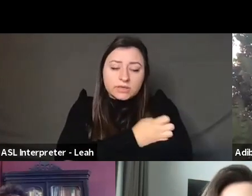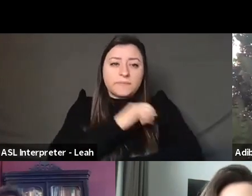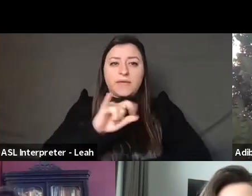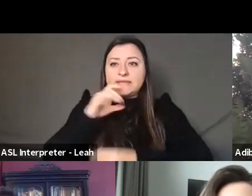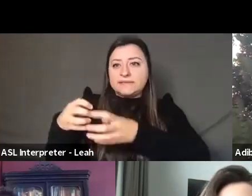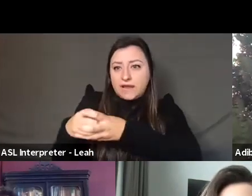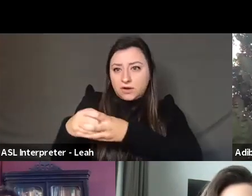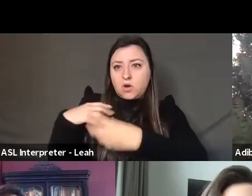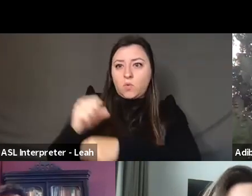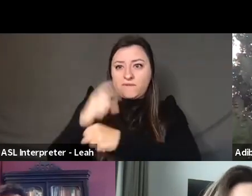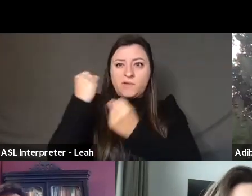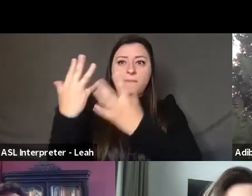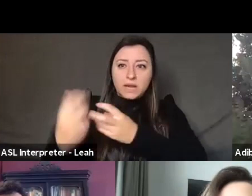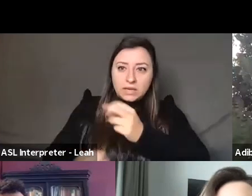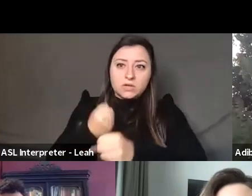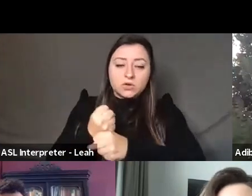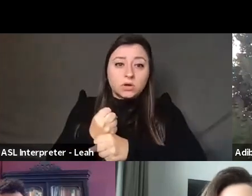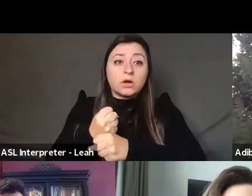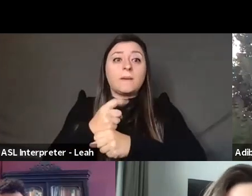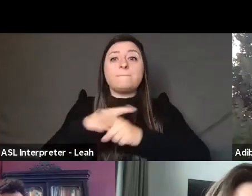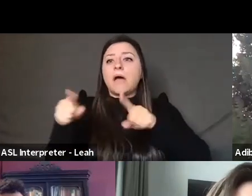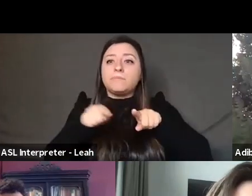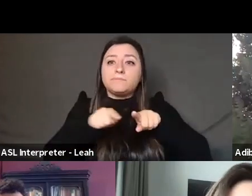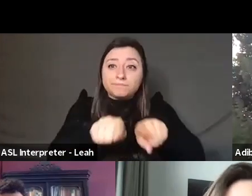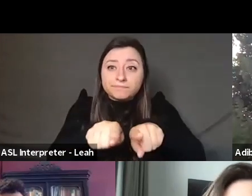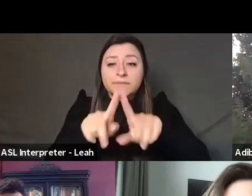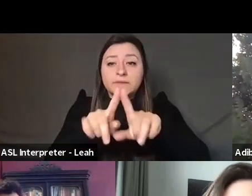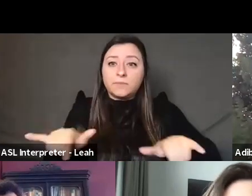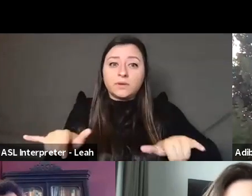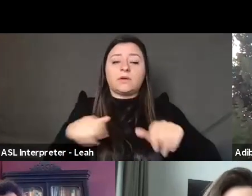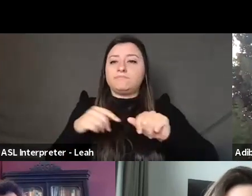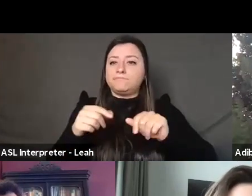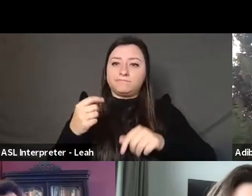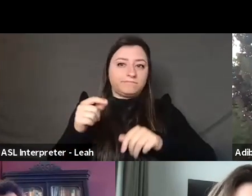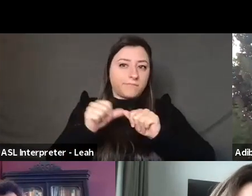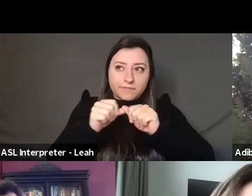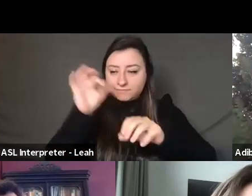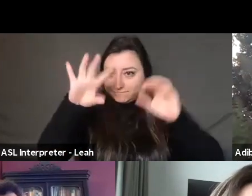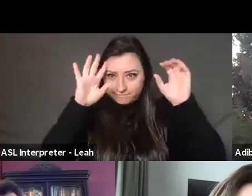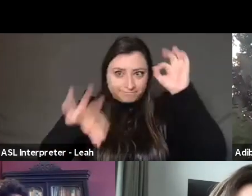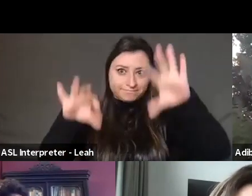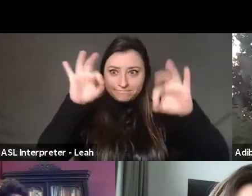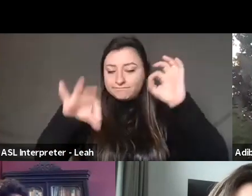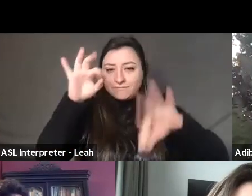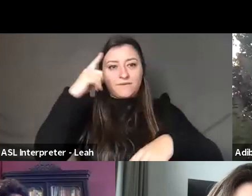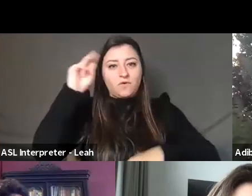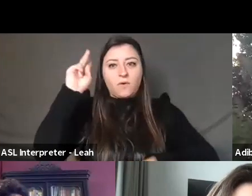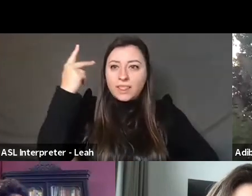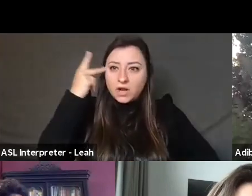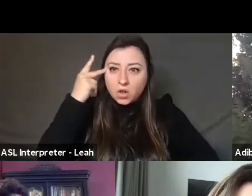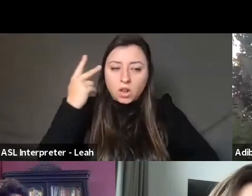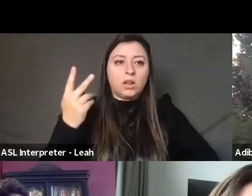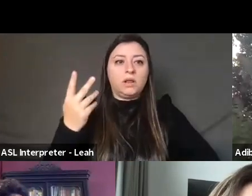that I worked in for many years. But in parallel, I was also constantly giving my thoughts and my opinions on the political